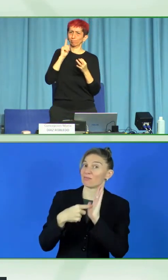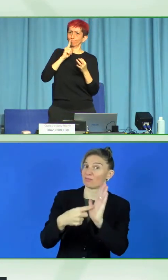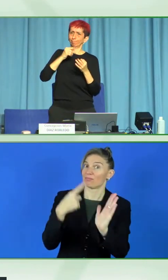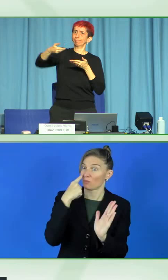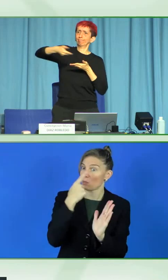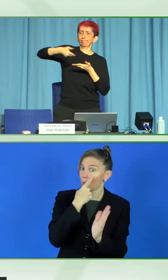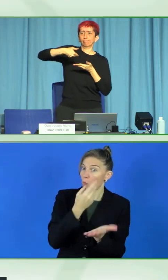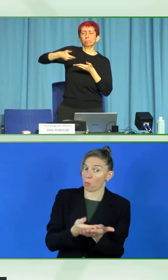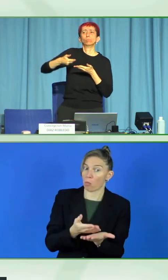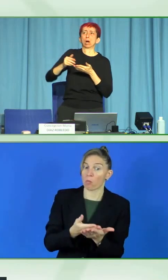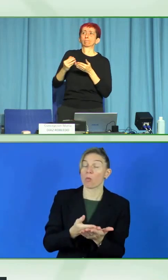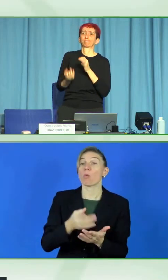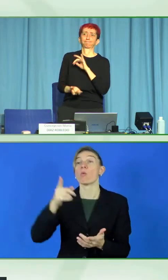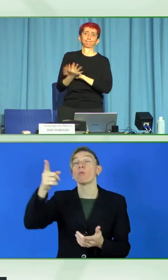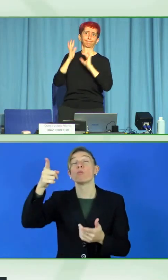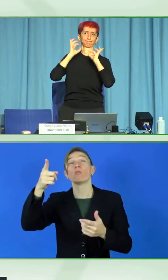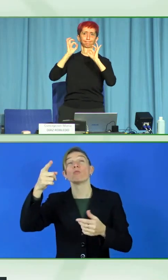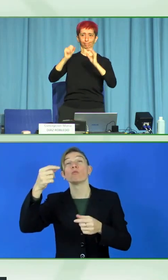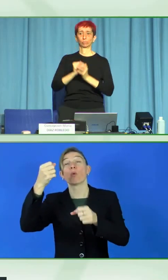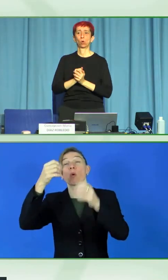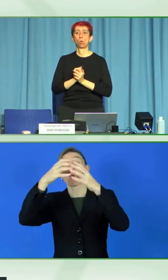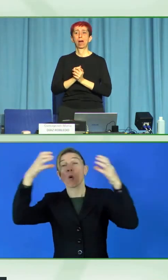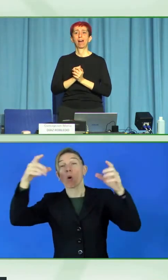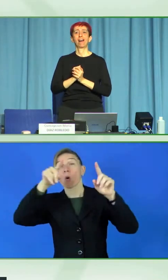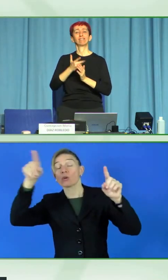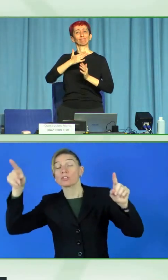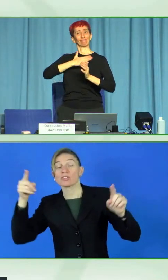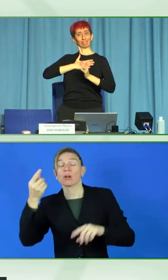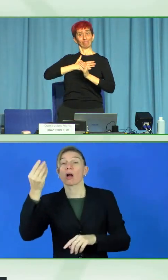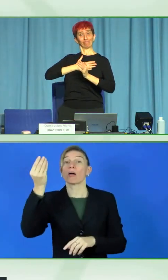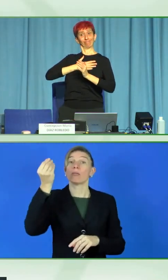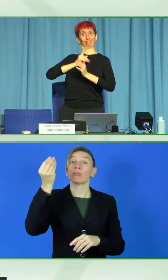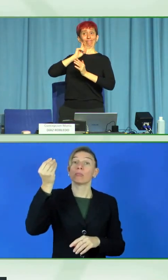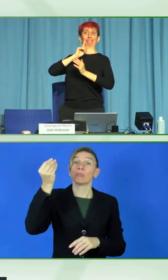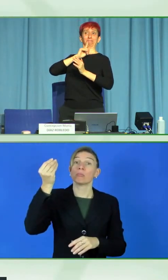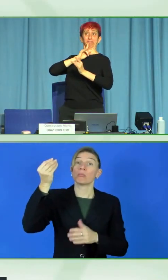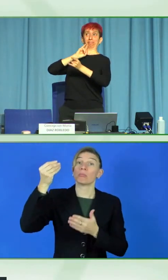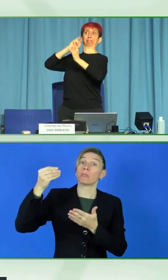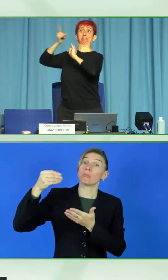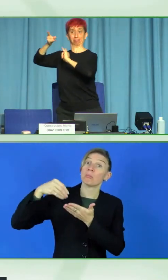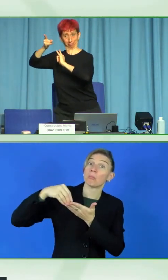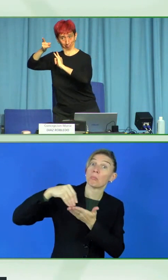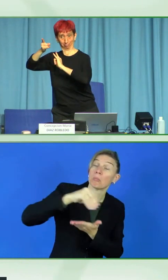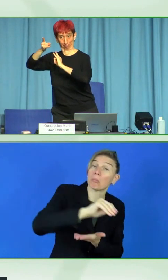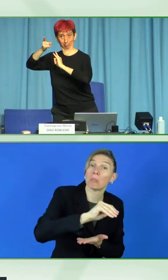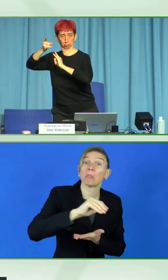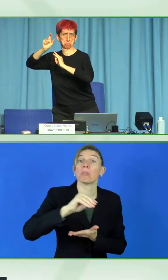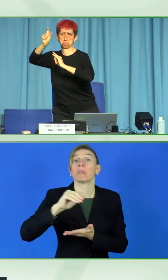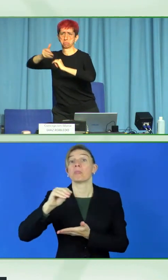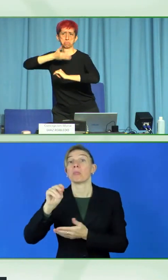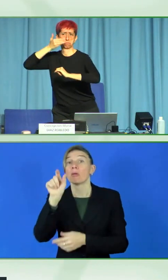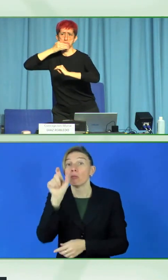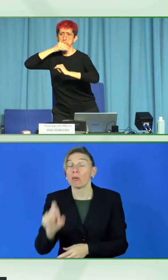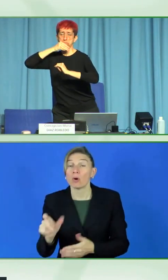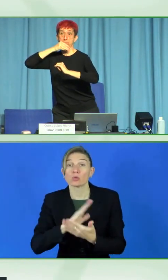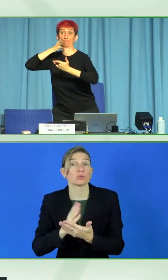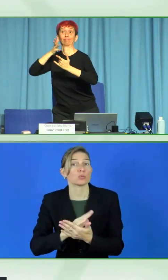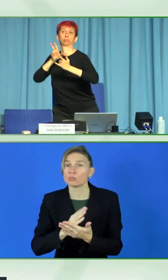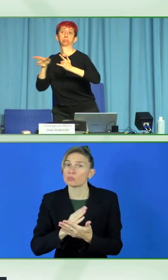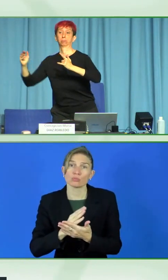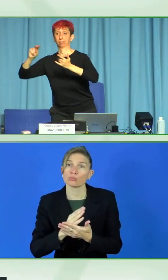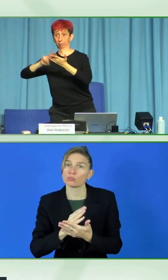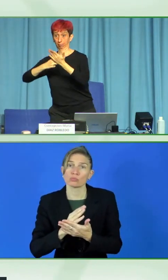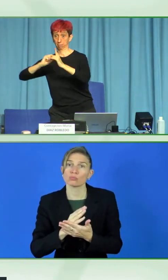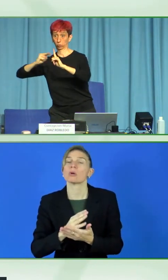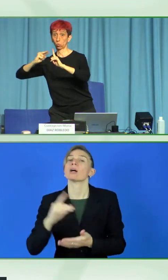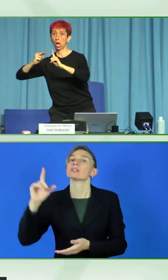to hire or pay for an individual interpret, but they can hire